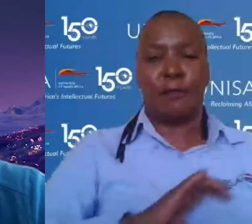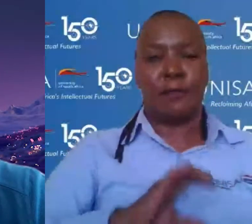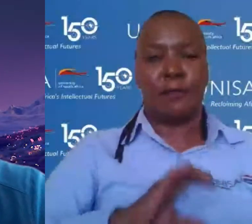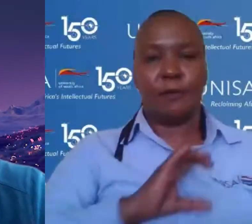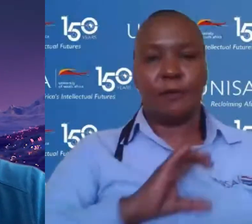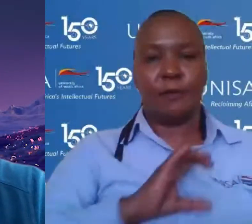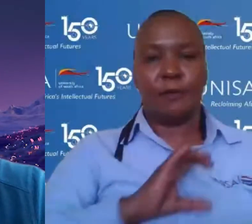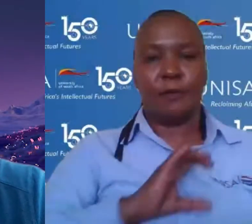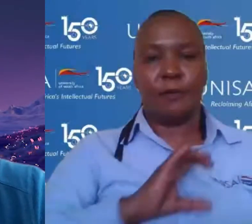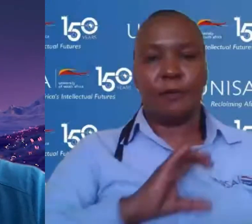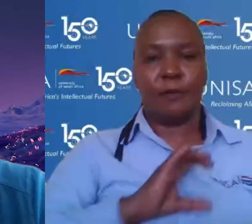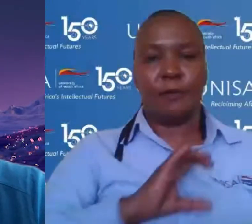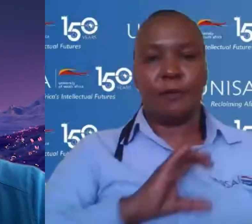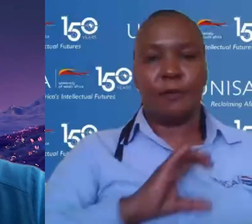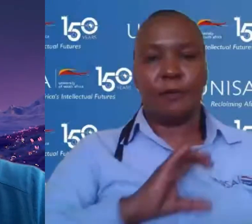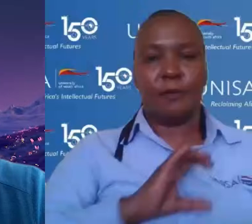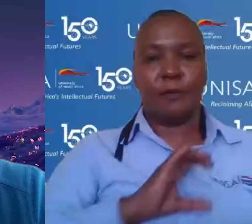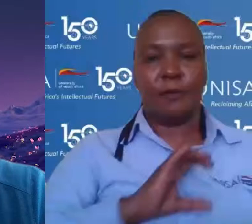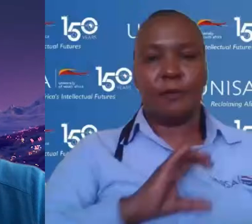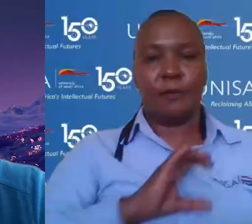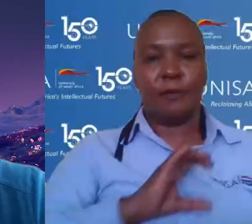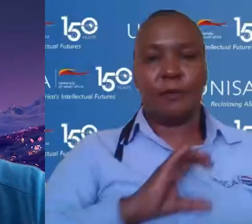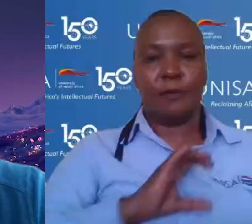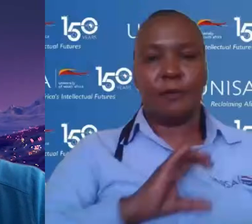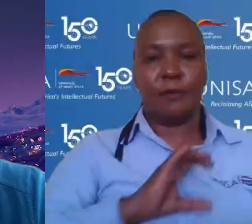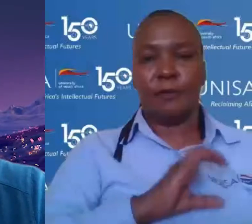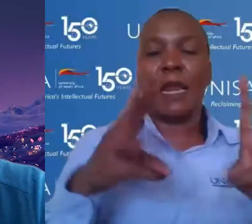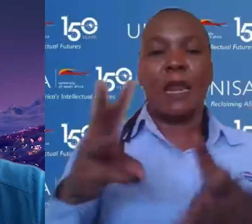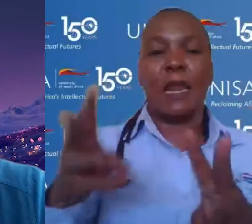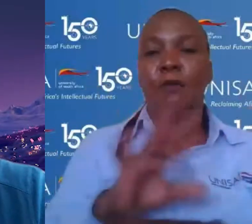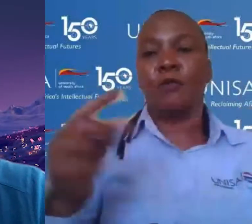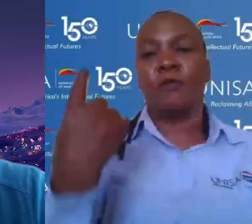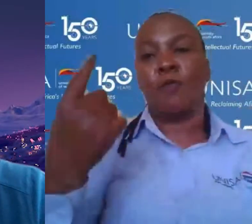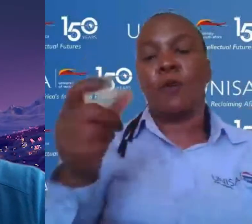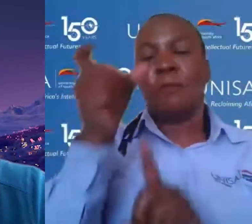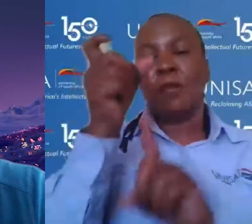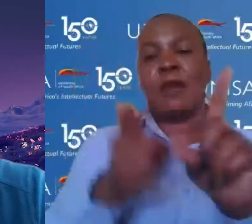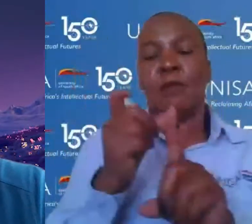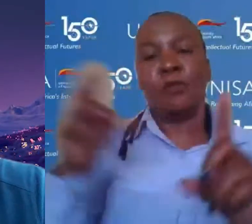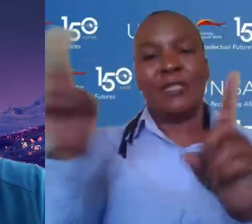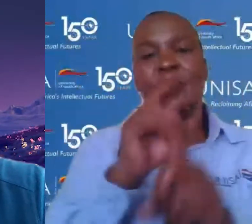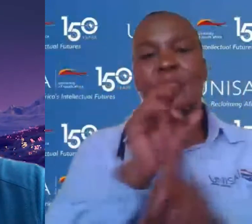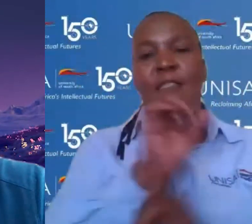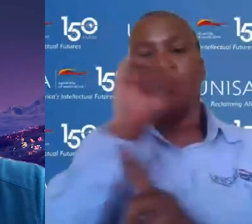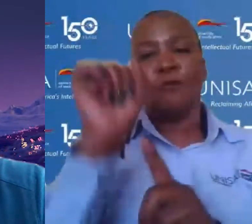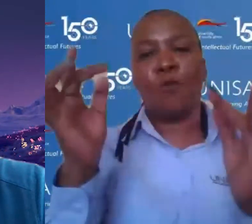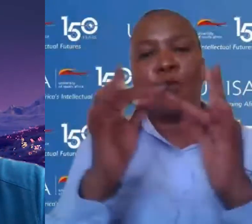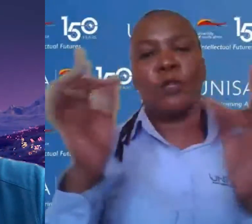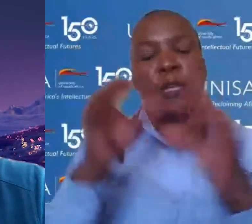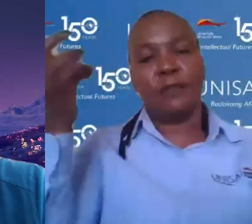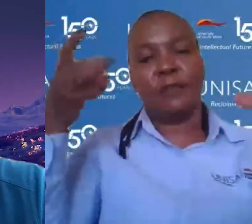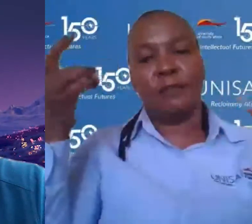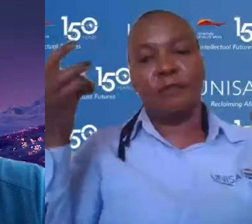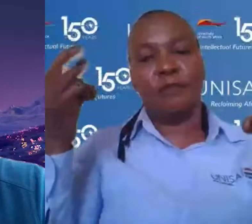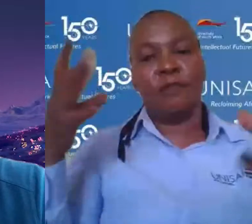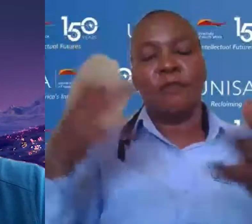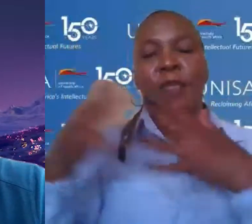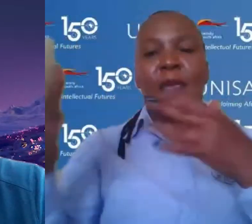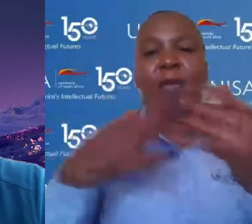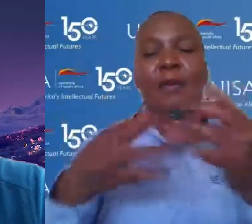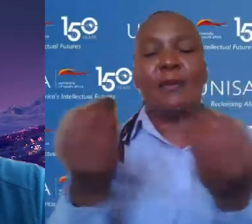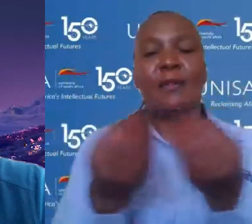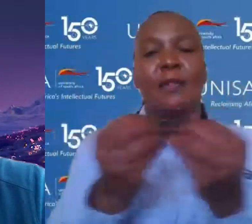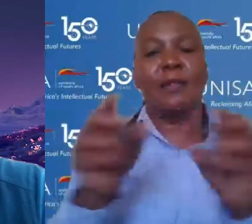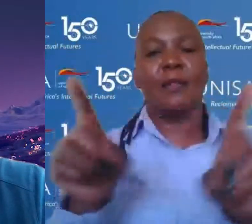else will be able to see your contact details or anything like that. You will only be